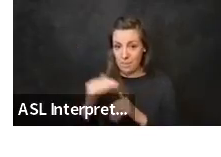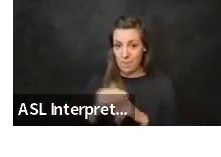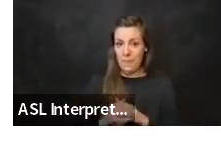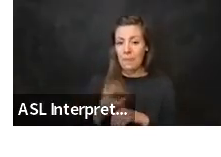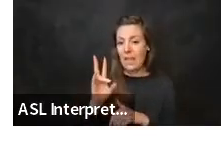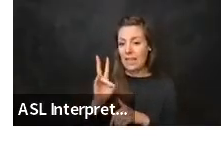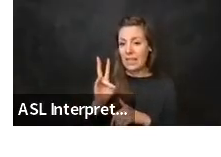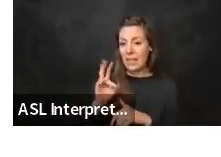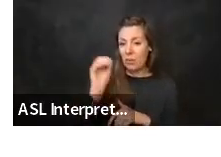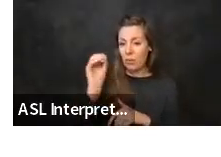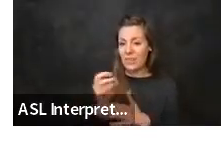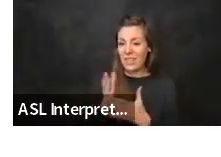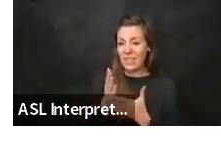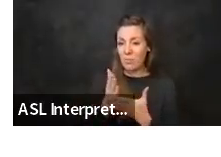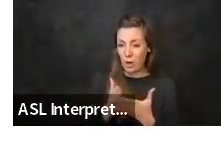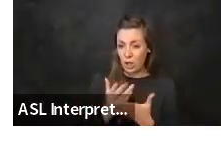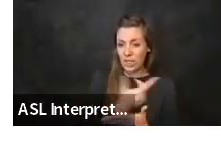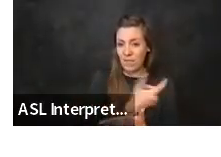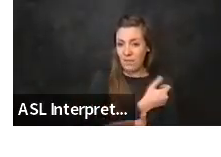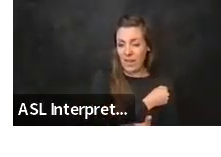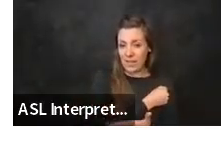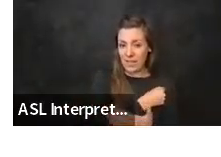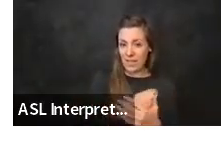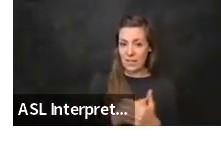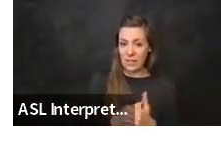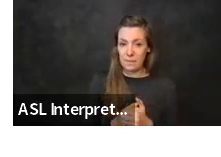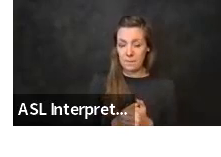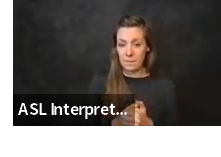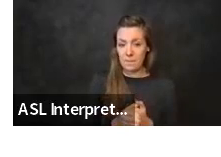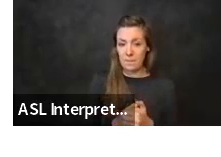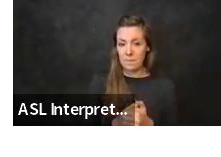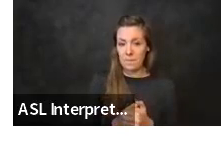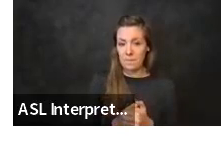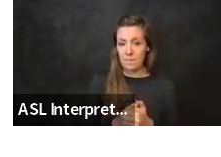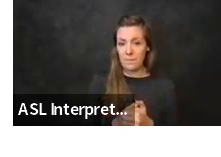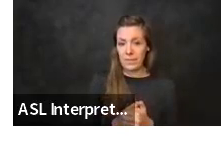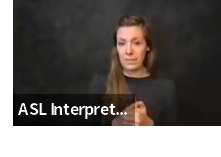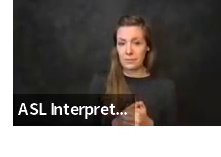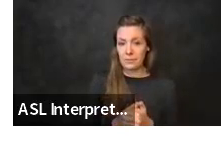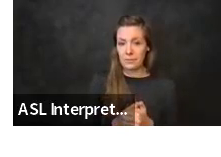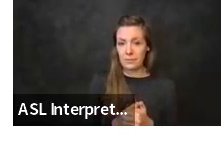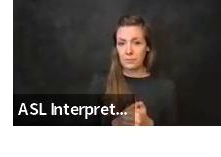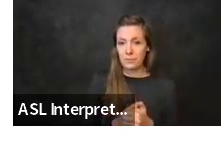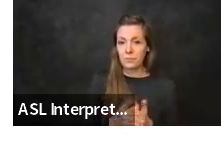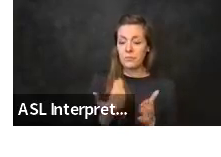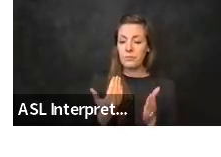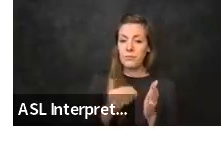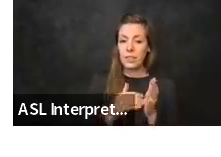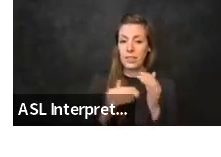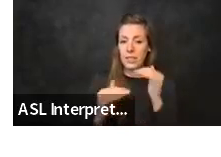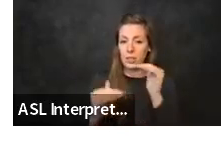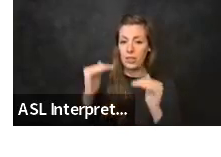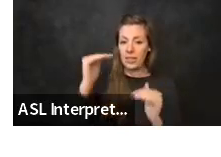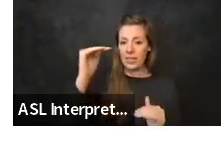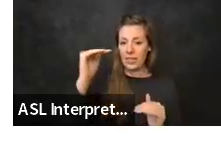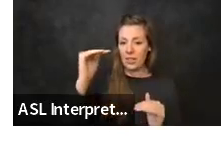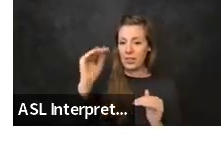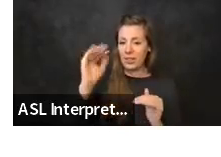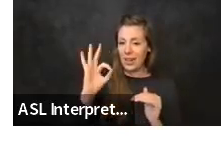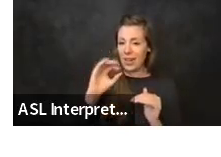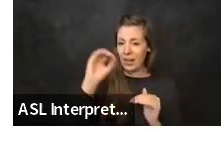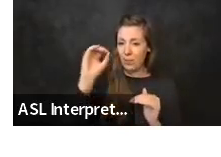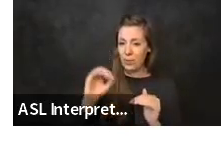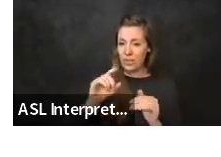partially vaccinated. And if we look at the fully vaccinated percentage here, we can see a gap of 9%